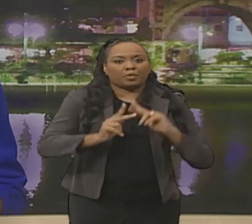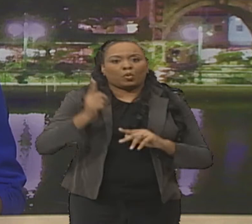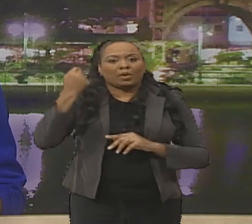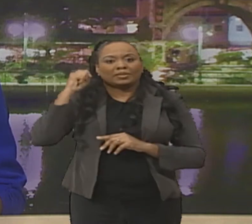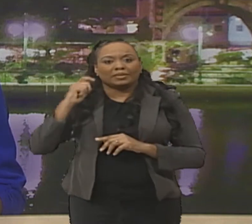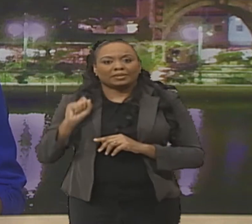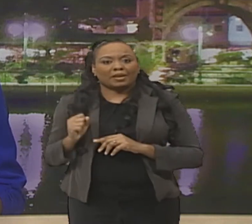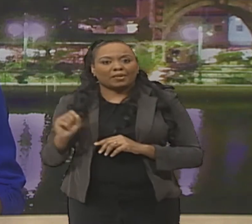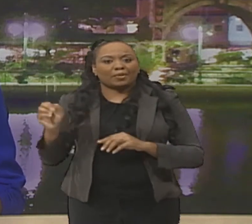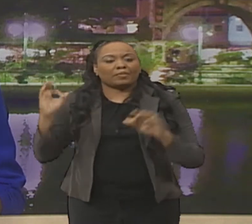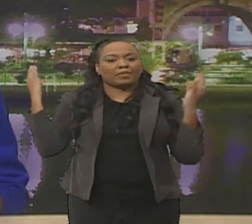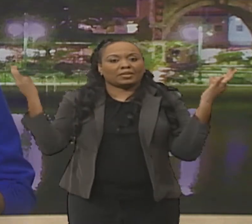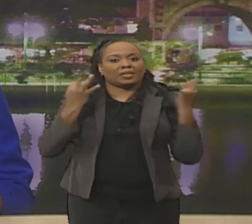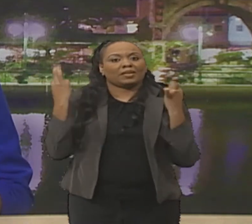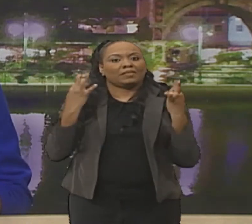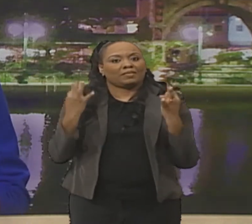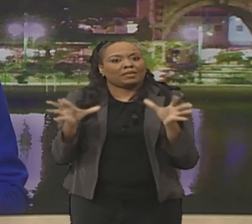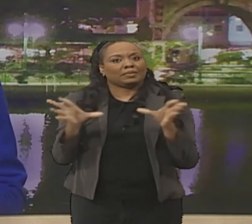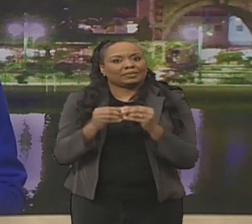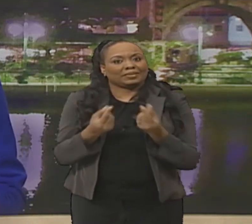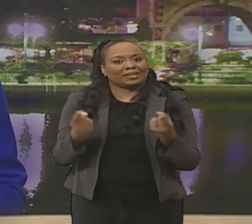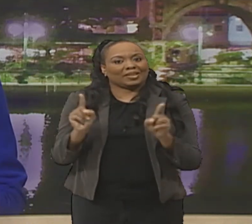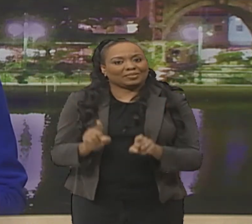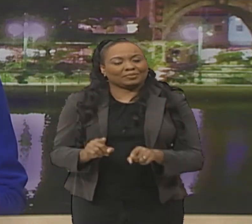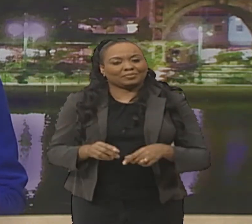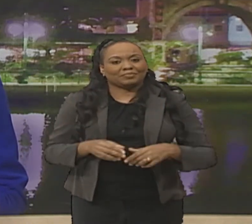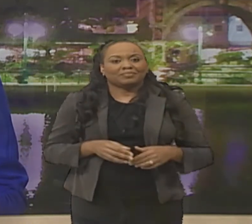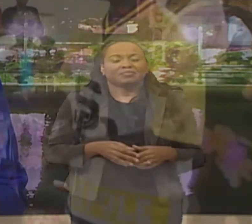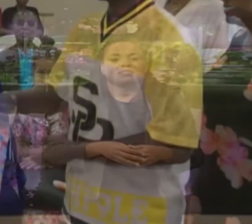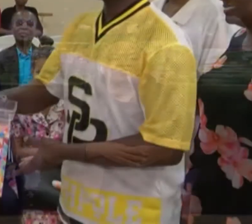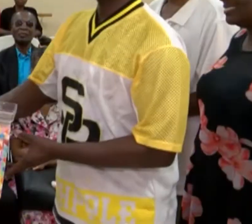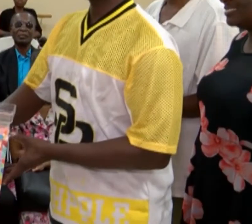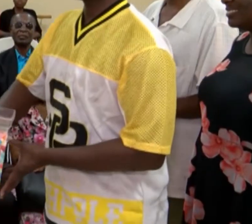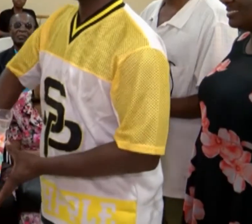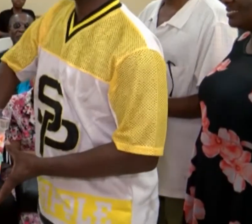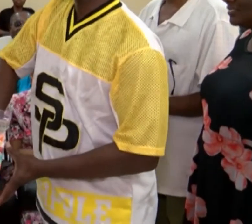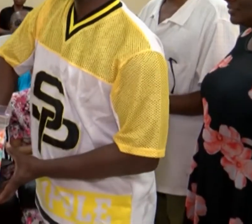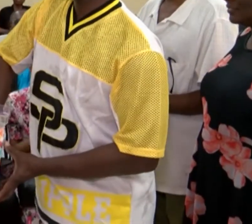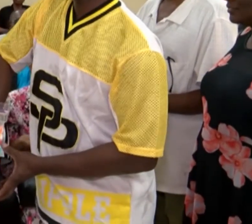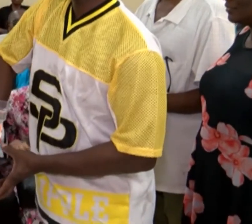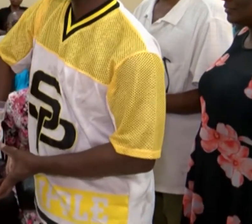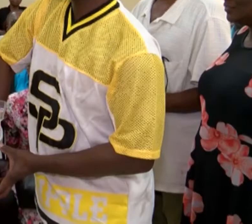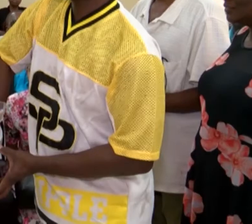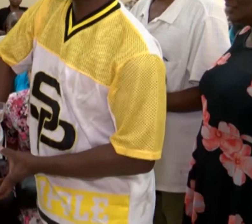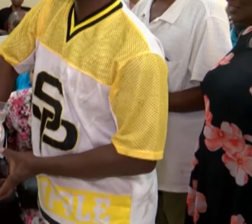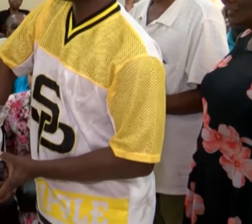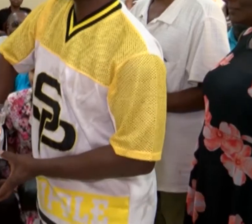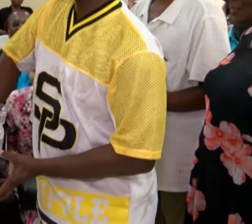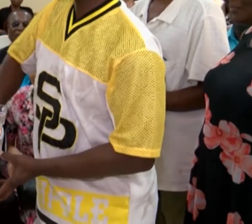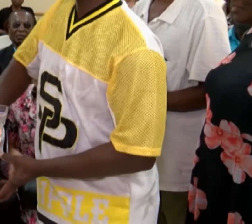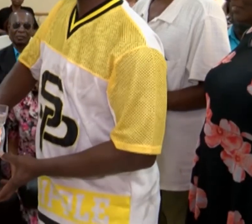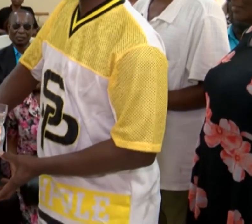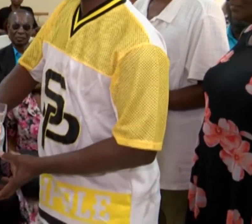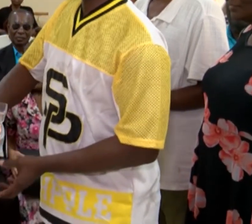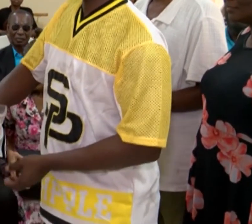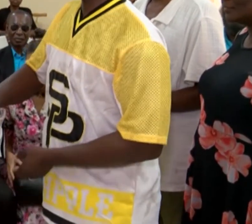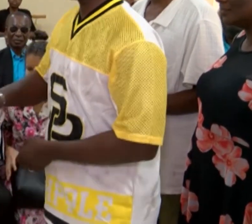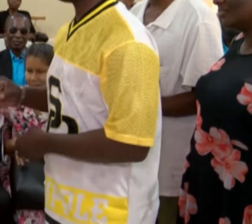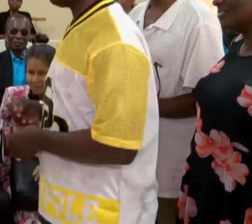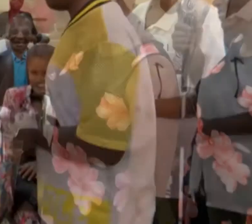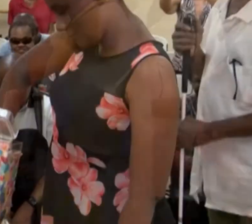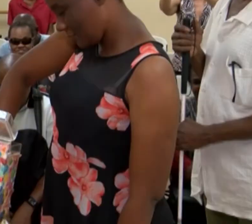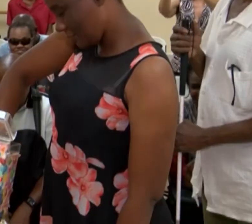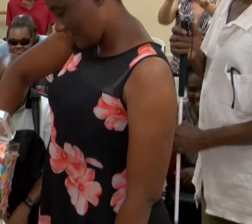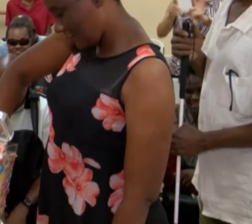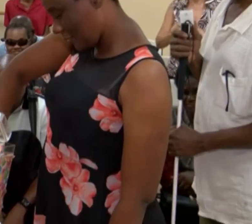Festival and Conference takes place. Speaking at the media launch of the event at Sky Mall, Echo Nation founder Arnold Goslin